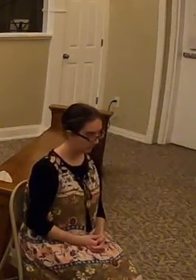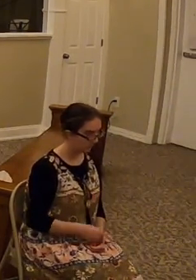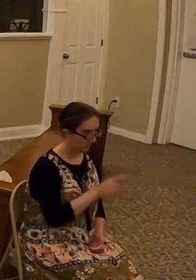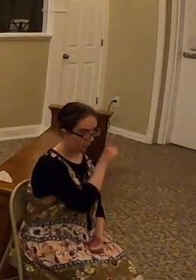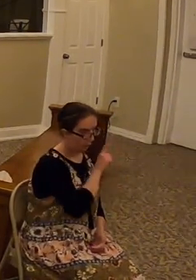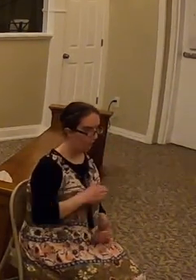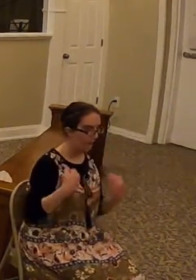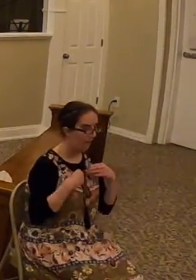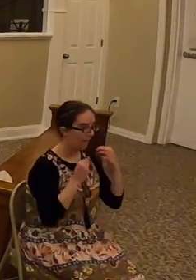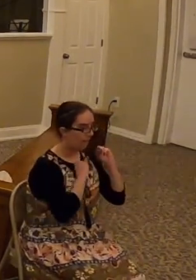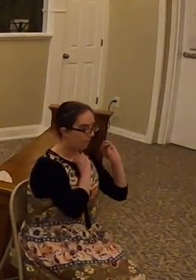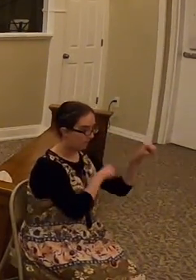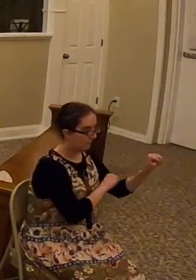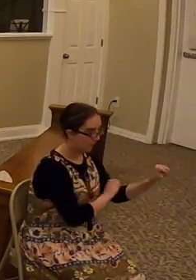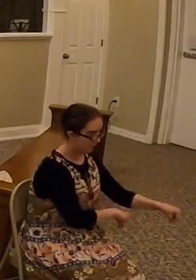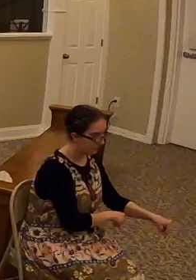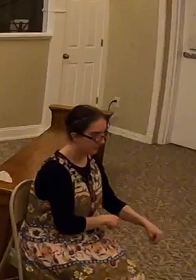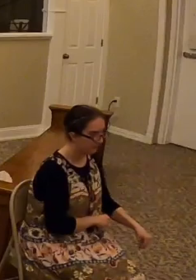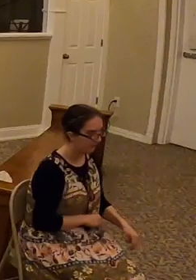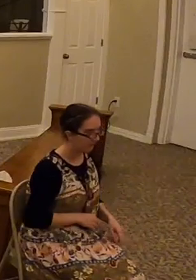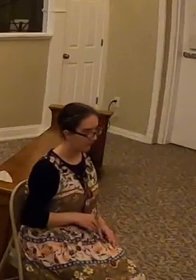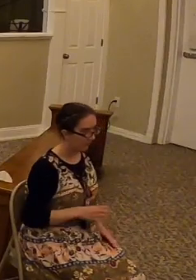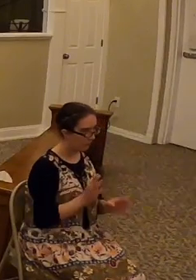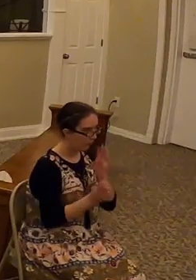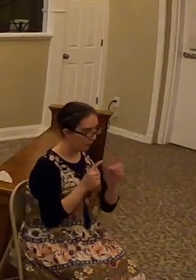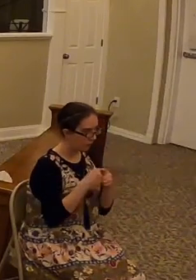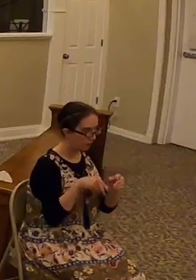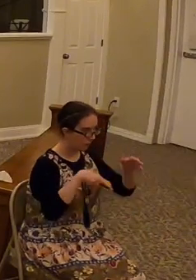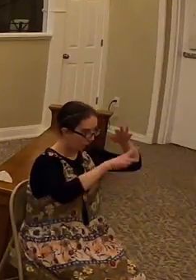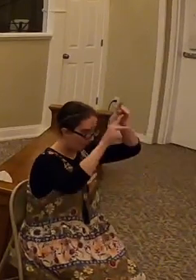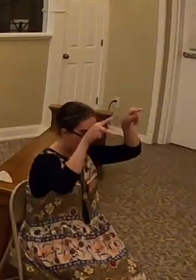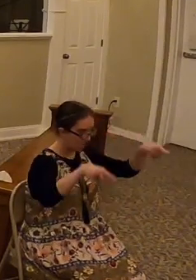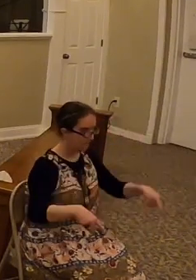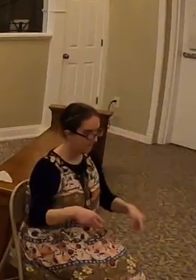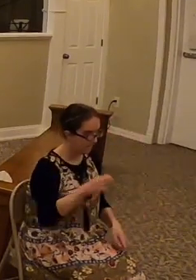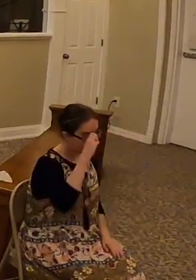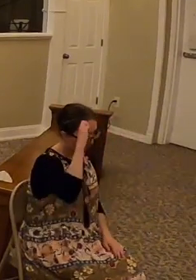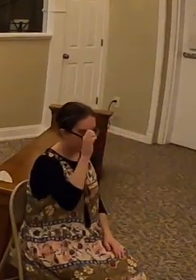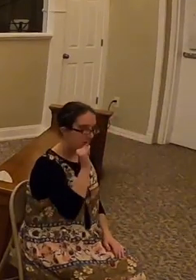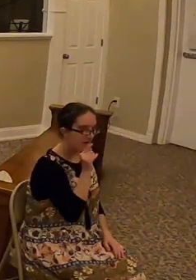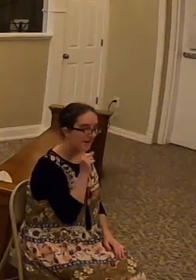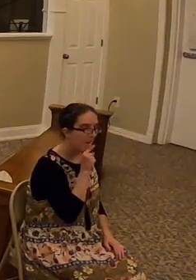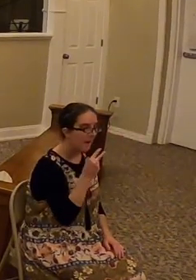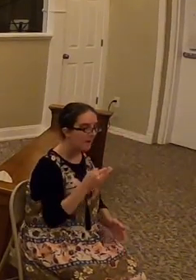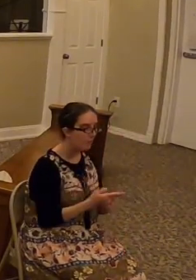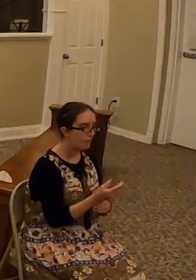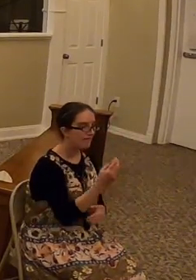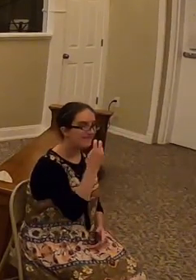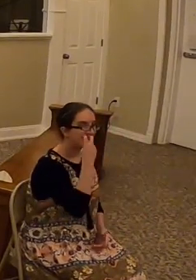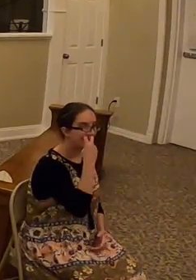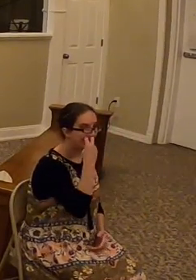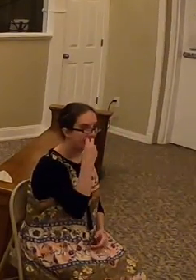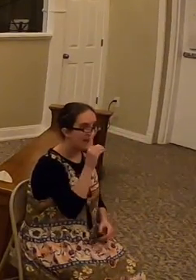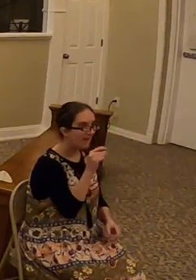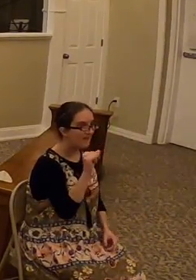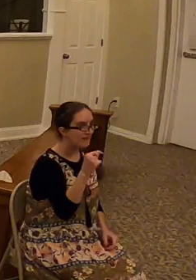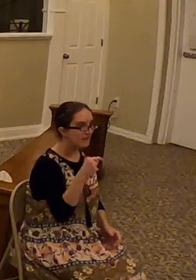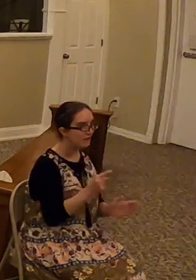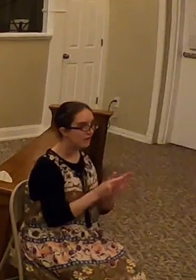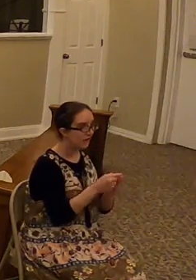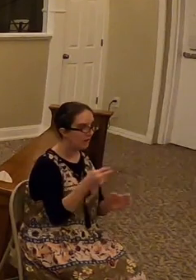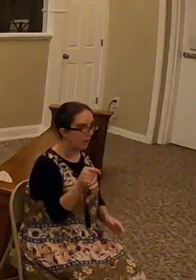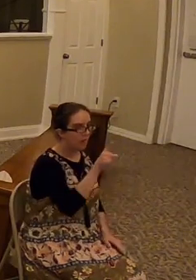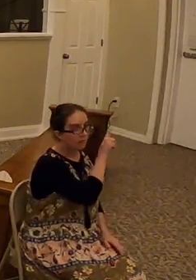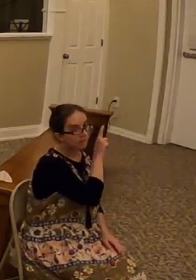Oh Lord, have mercy. He's talking to the prophet. And he's lying through his teeth. I have performed the commandment